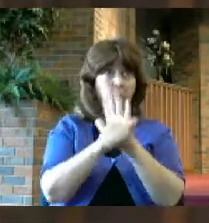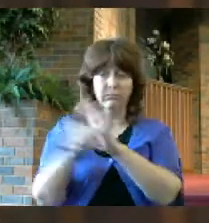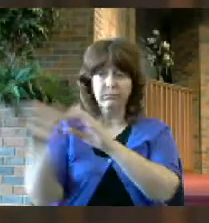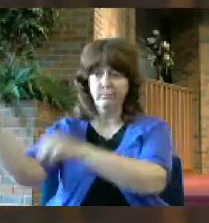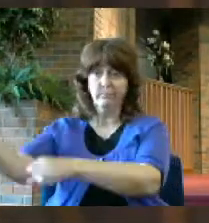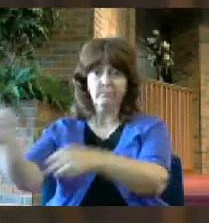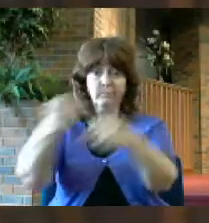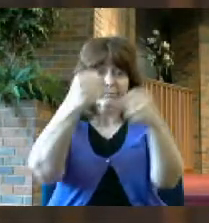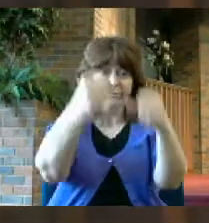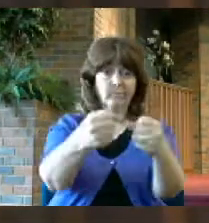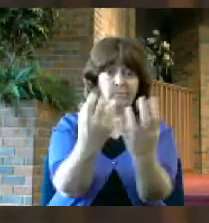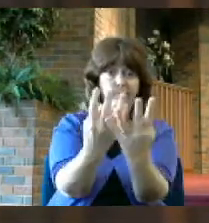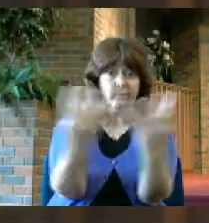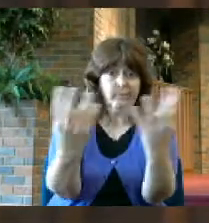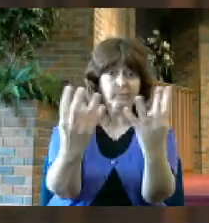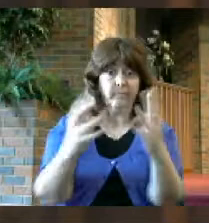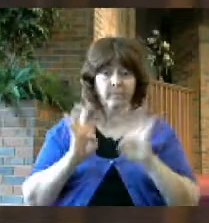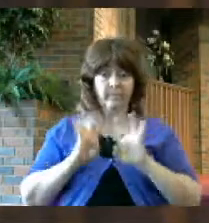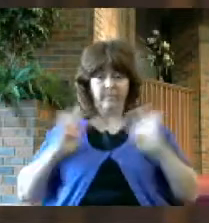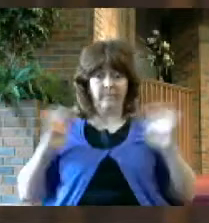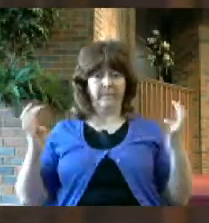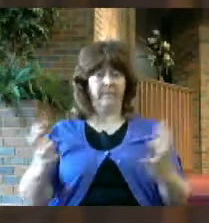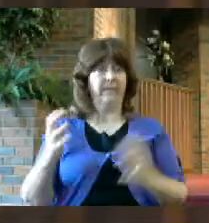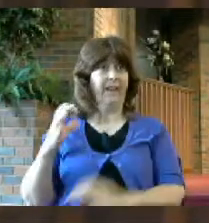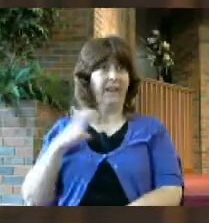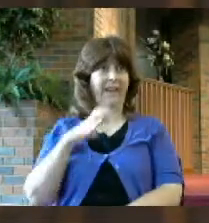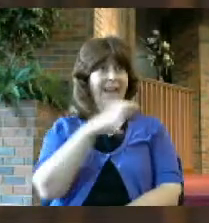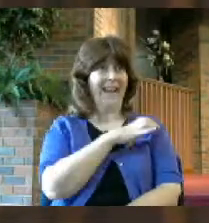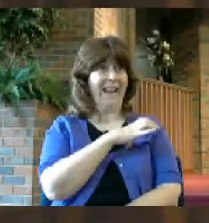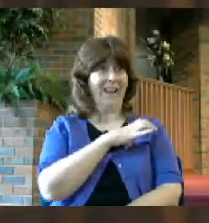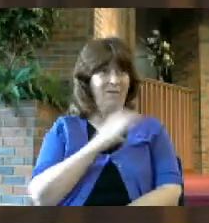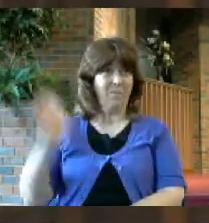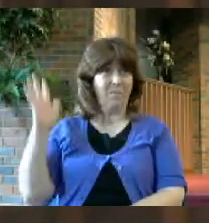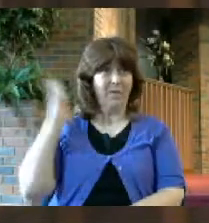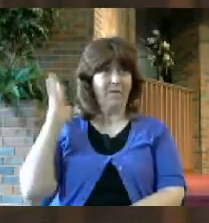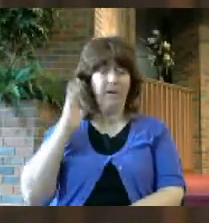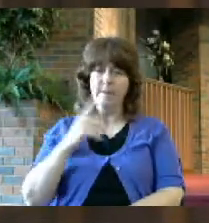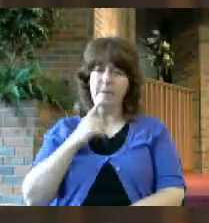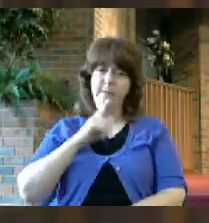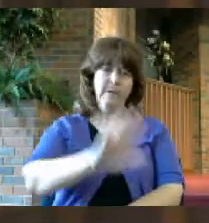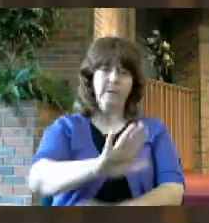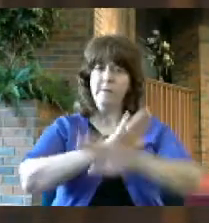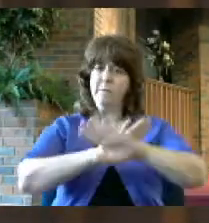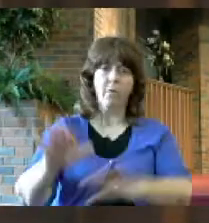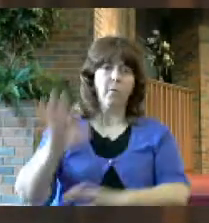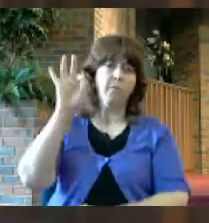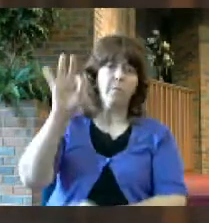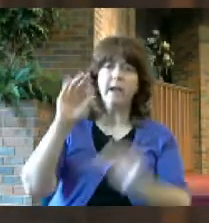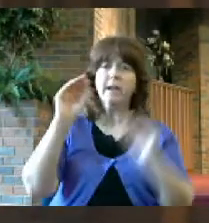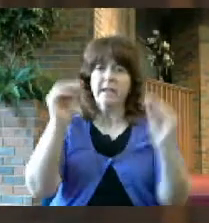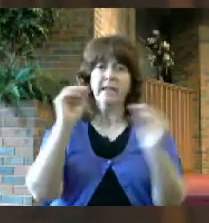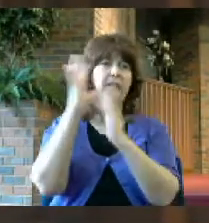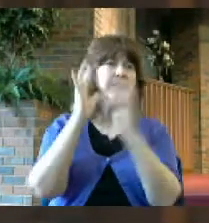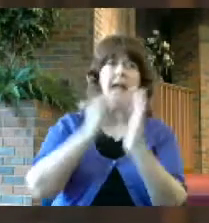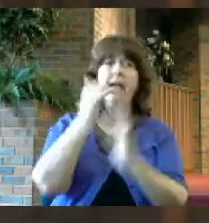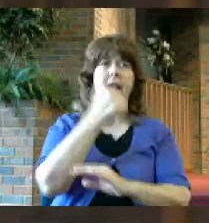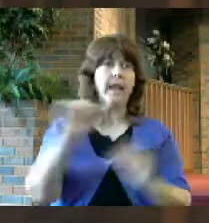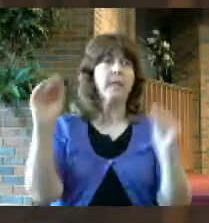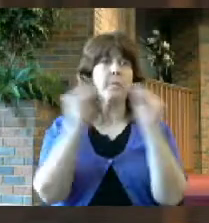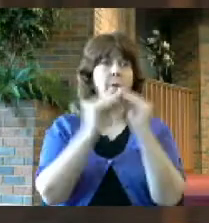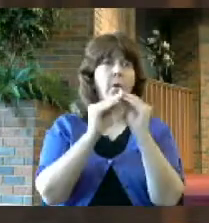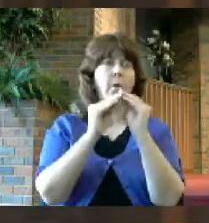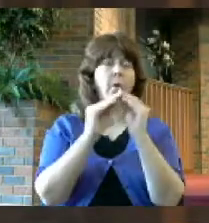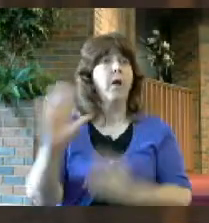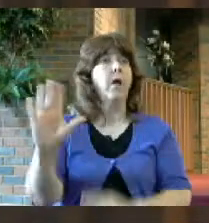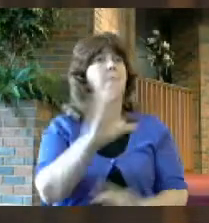the council in Jerusalem in the first century, and they said, don't preach or teach in Jesus anymore. And they said, we